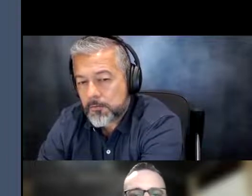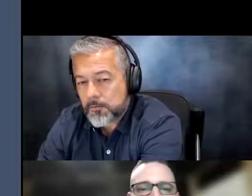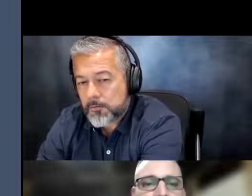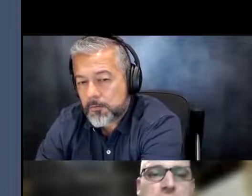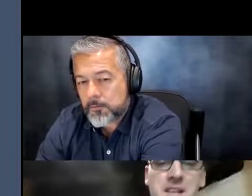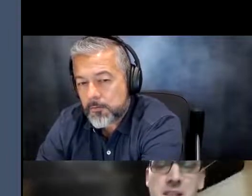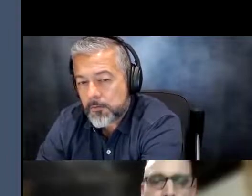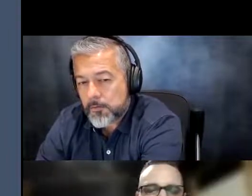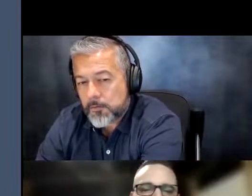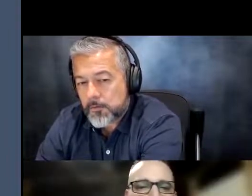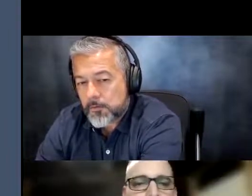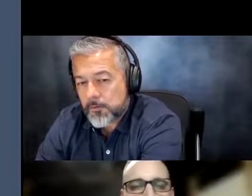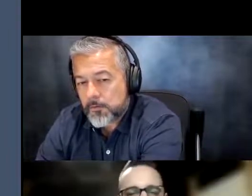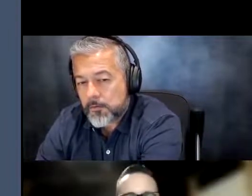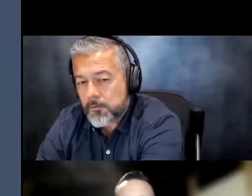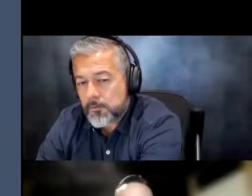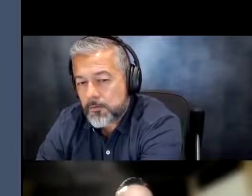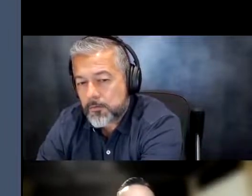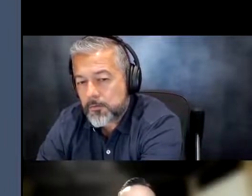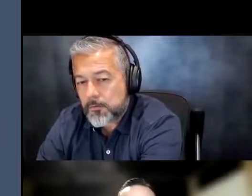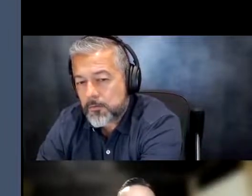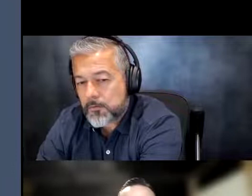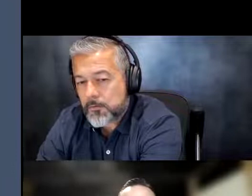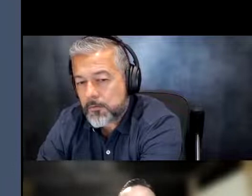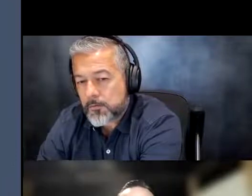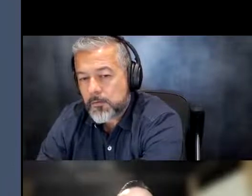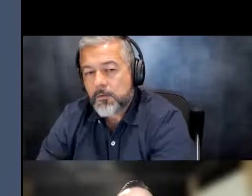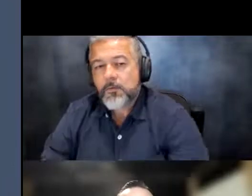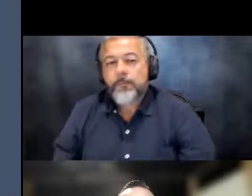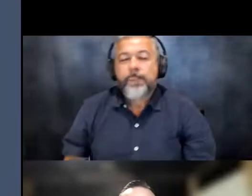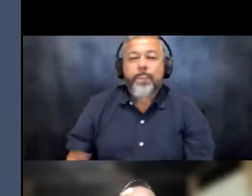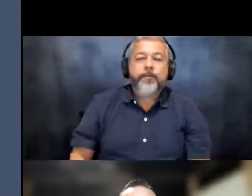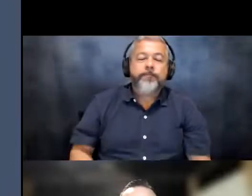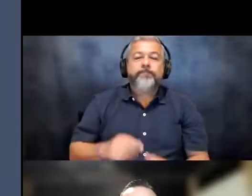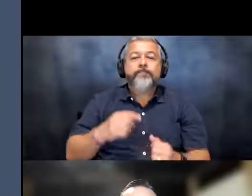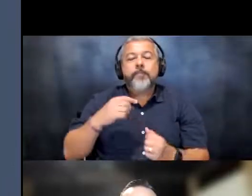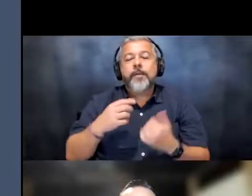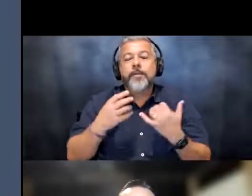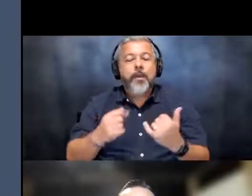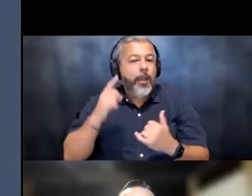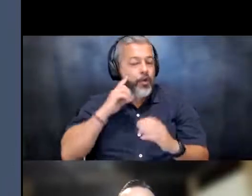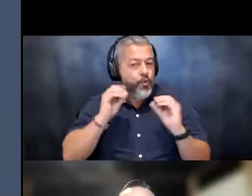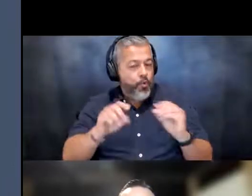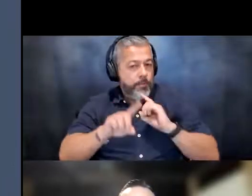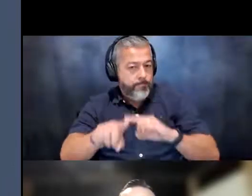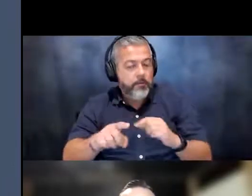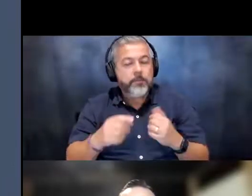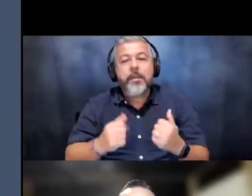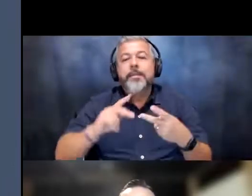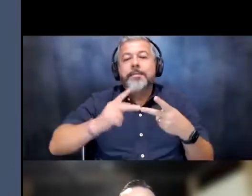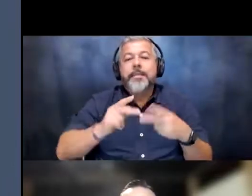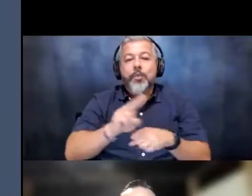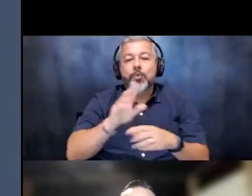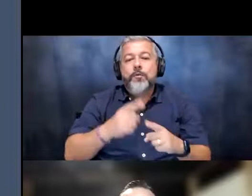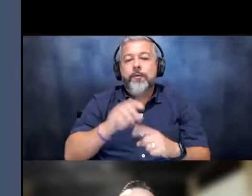Okay, hearing none. So I think the second question from Eric, who will be the primary end user